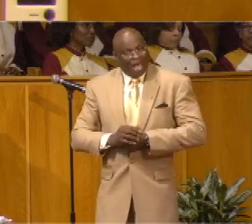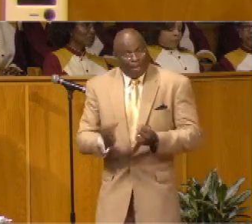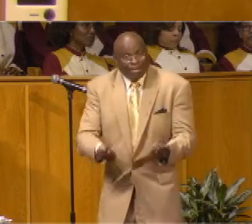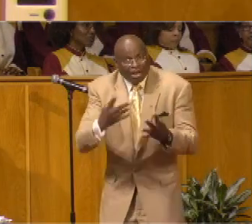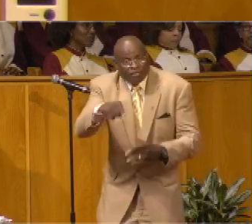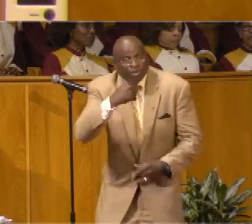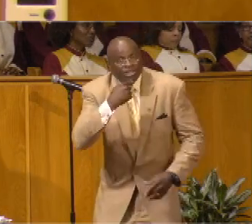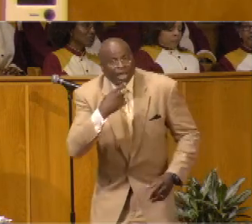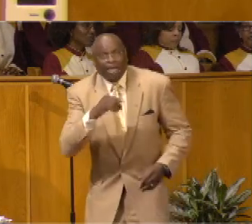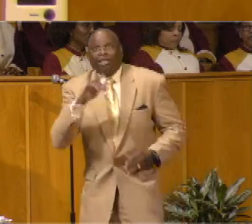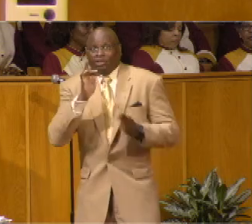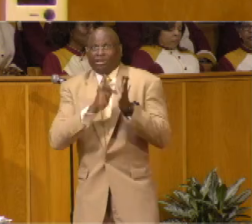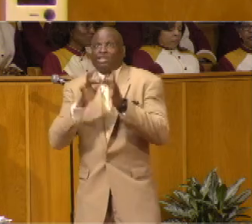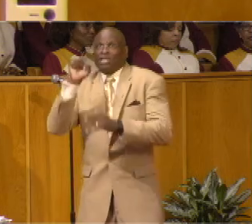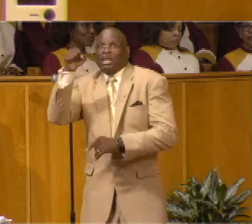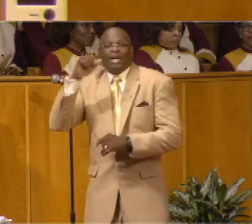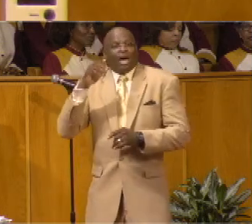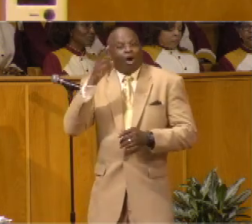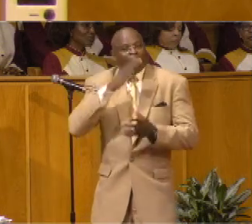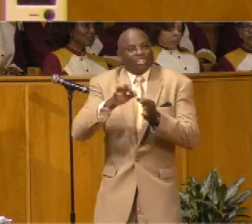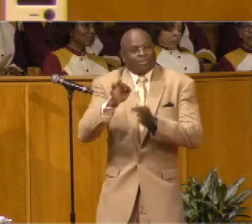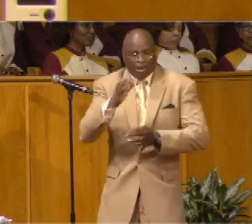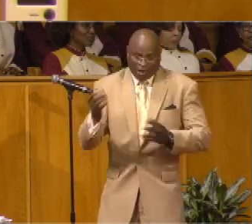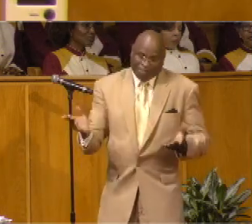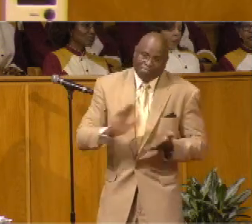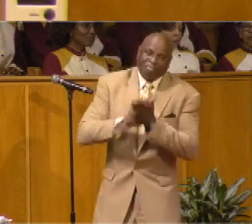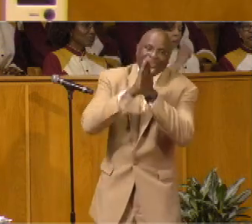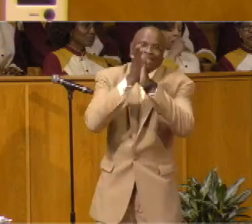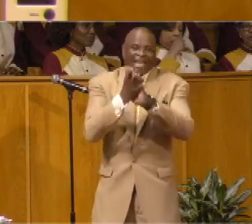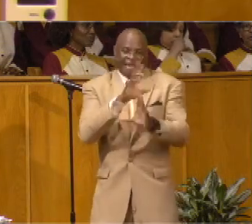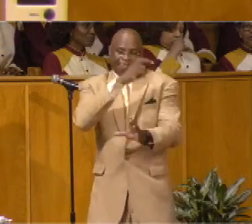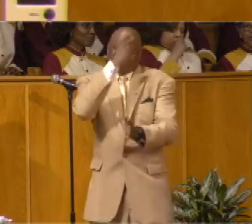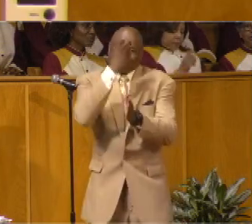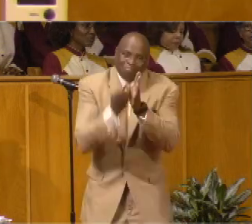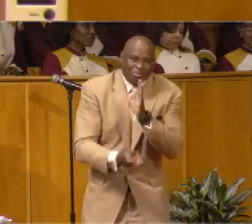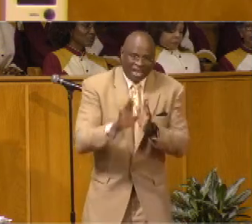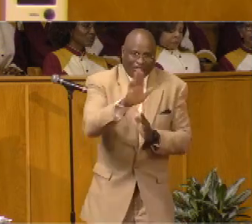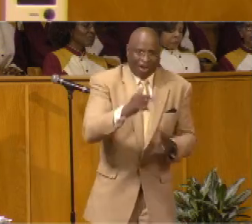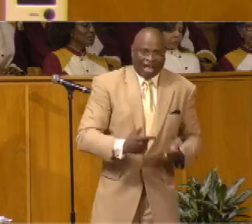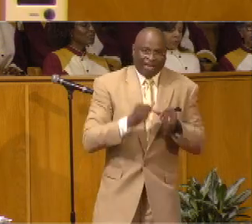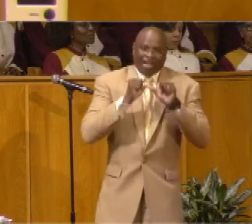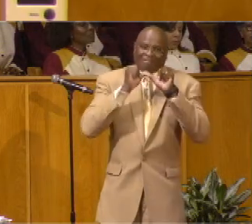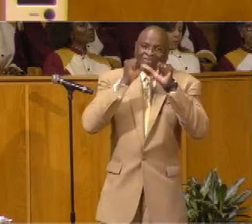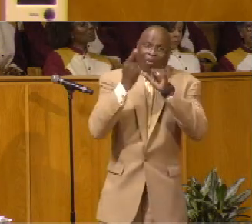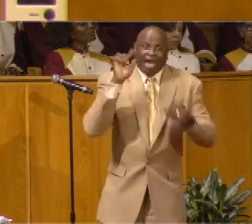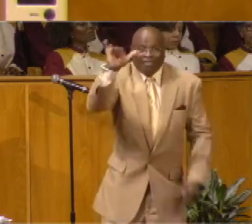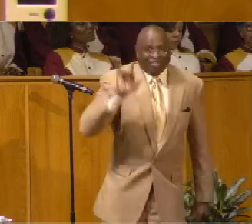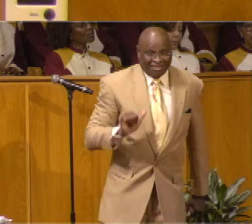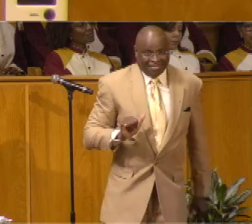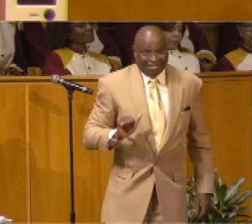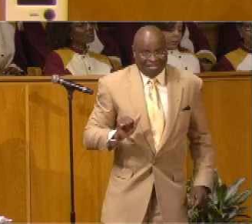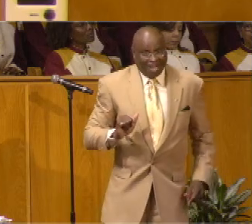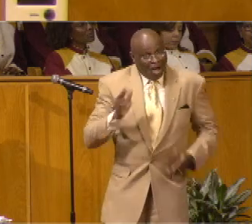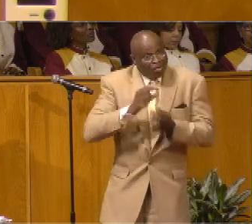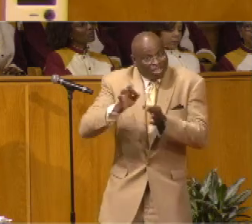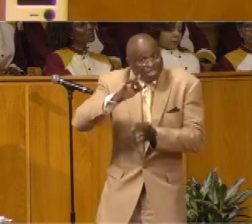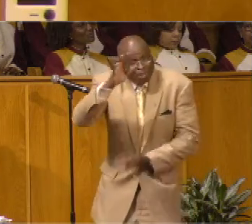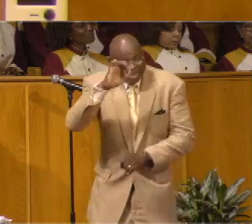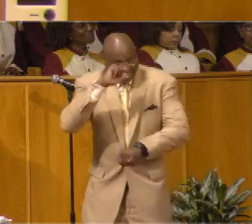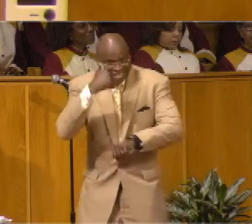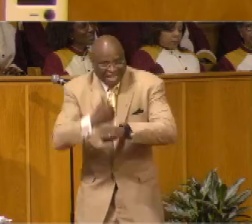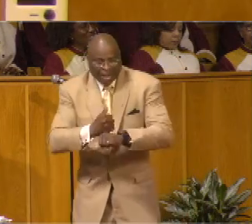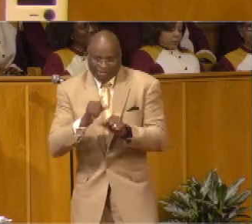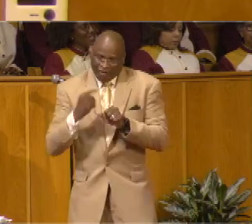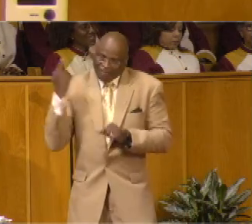you said yes to Jesus, she entered your life permanently. The Holy Spirit has set up